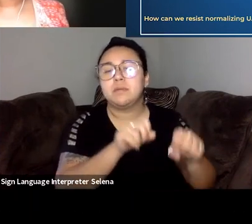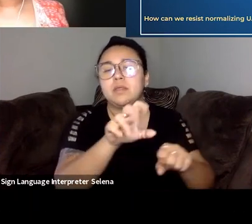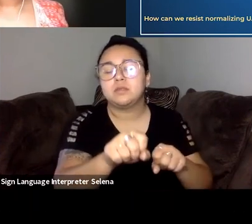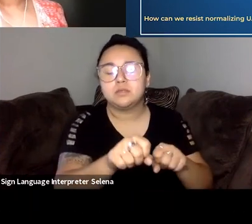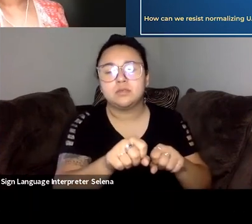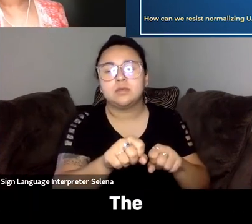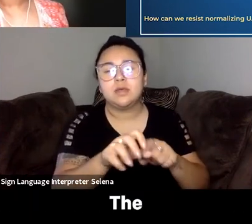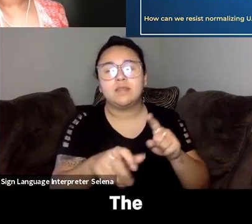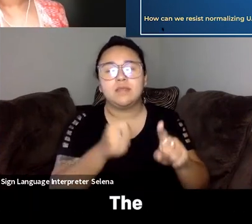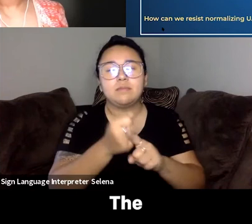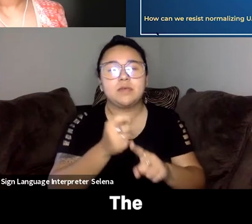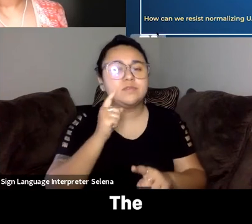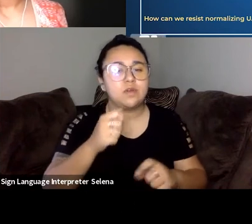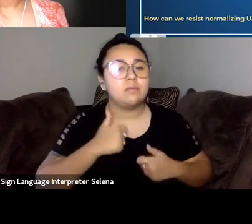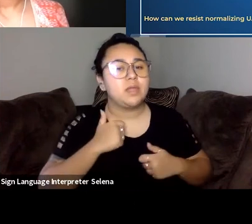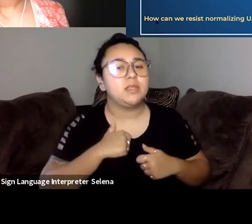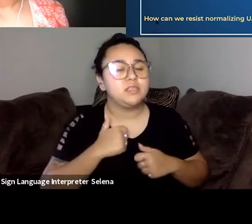abroad, the